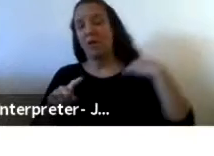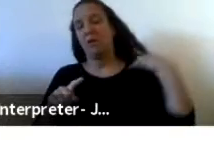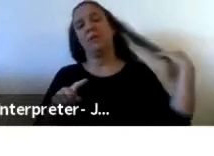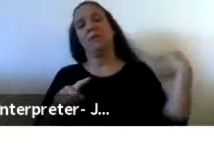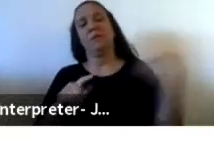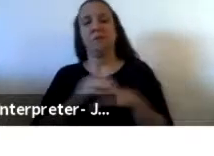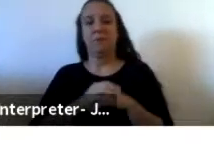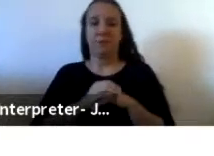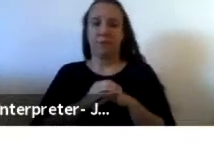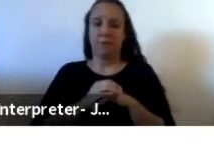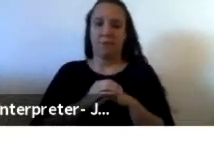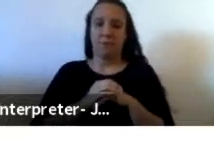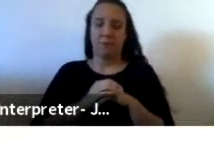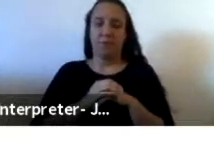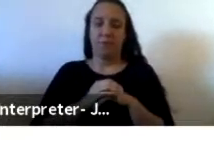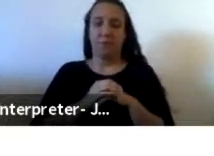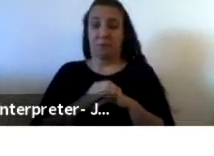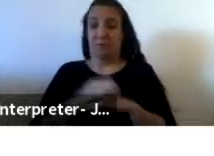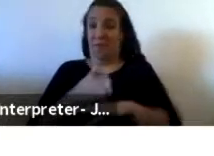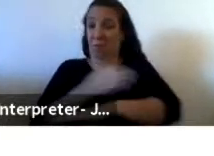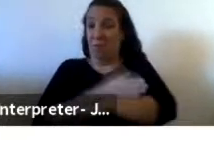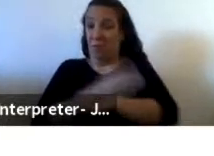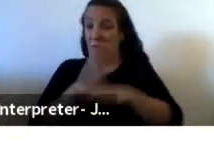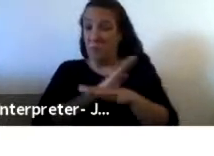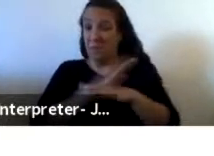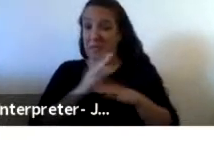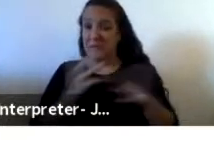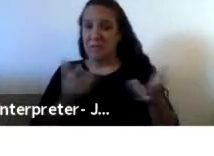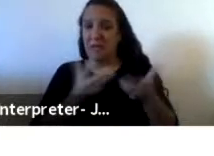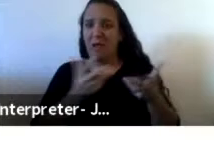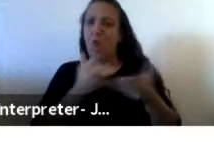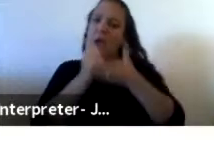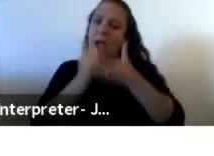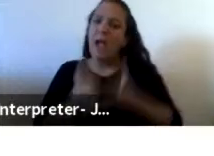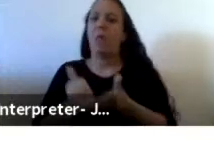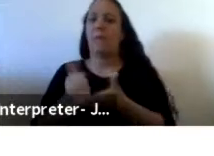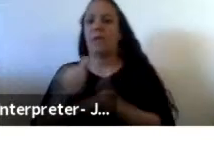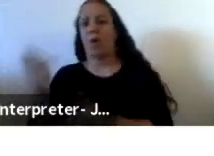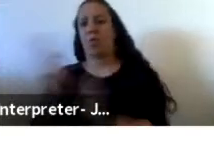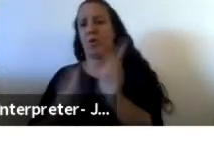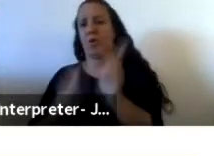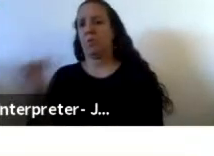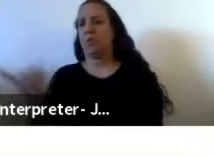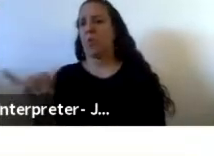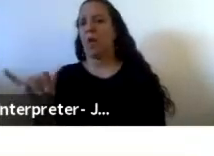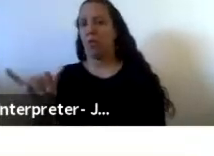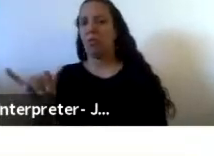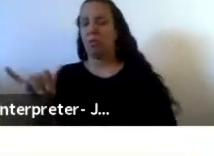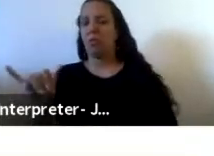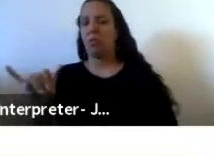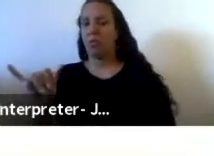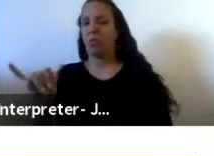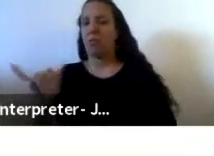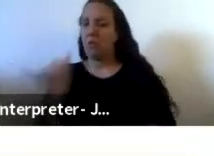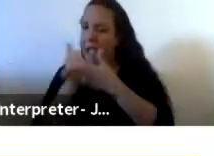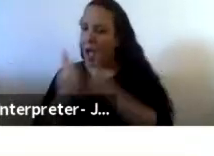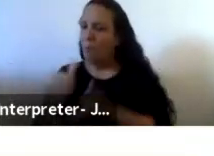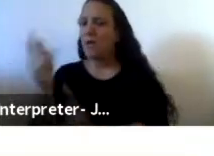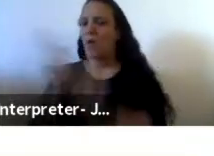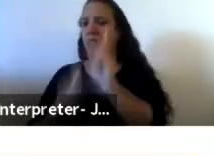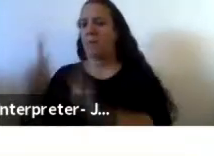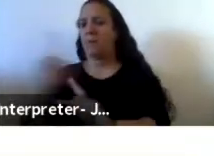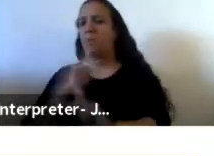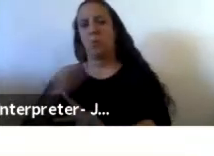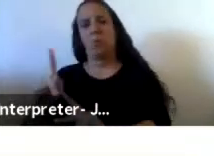that I've been able to grow my business was definitely to pay it forward and to help other people to move forward. So one of the things that we